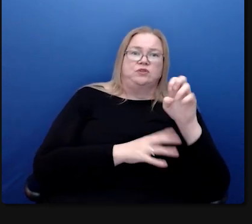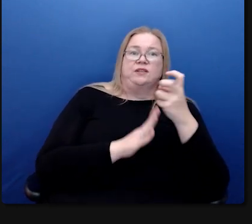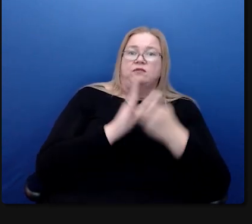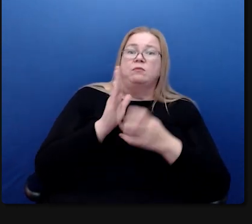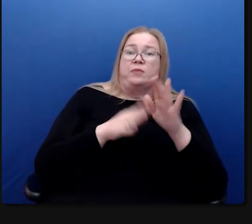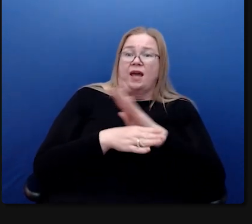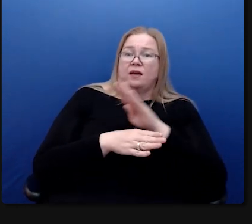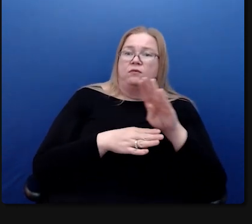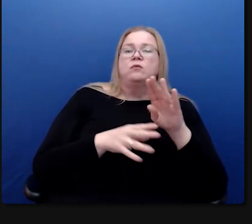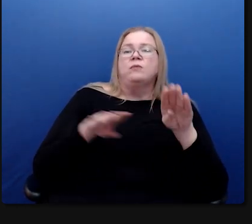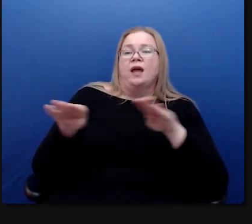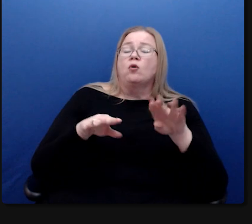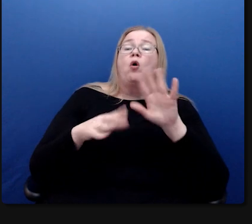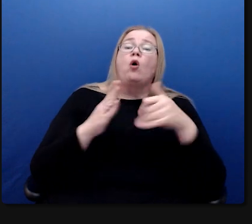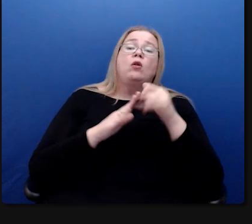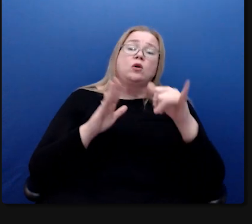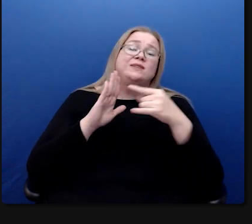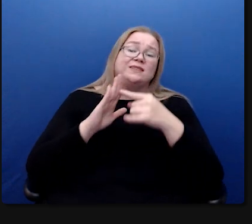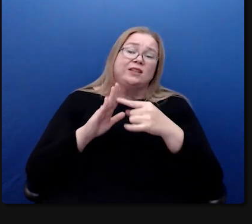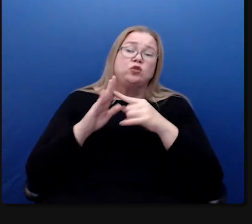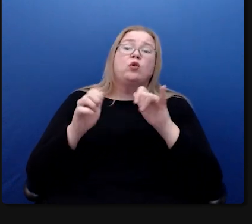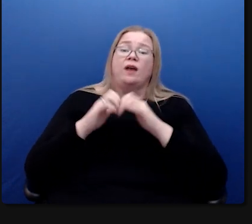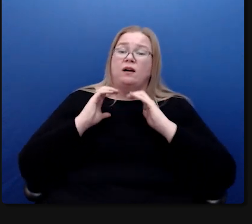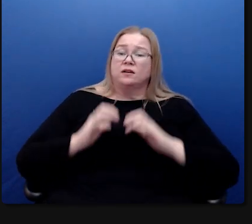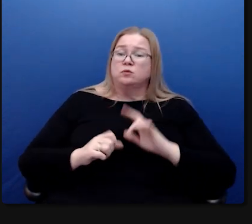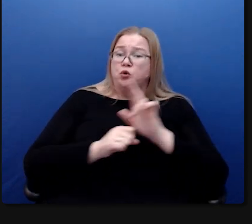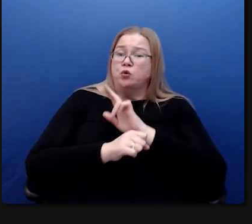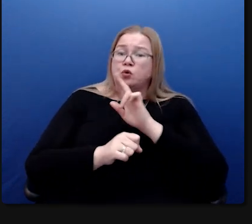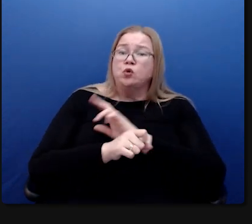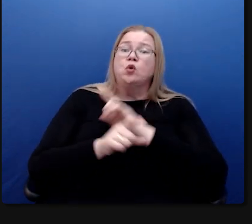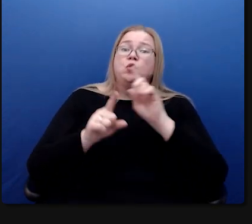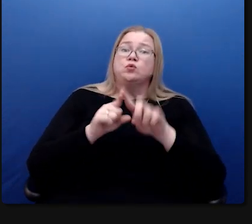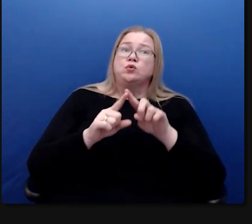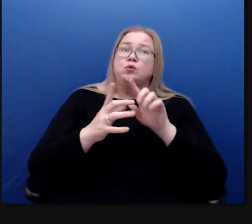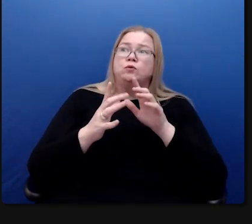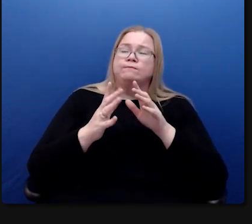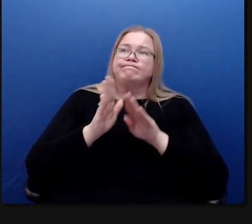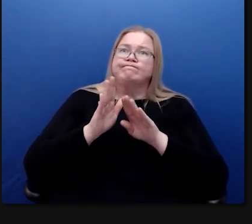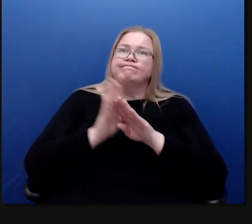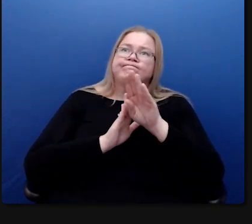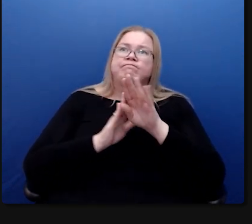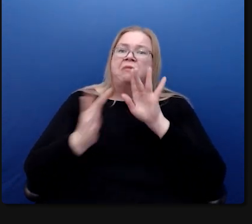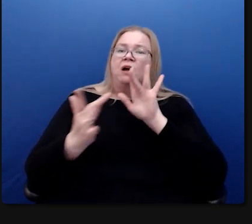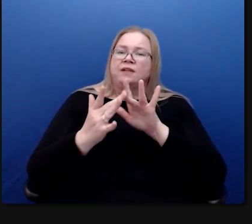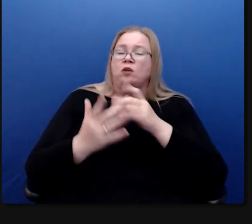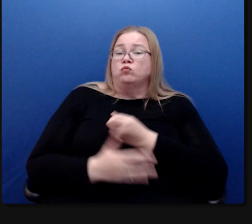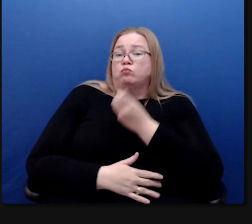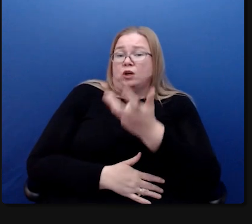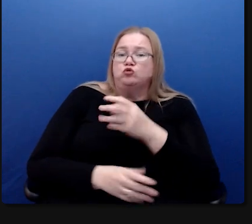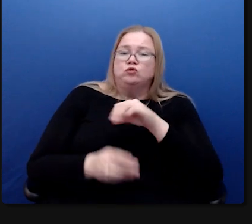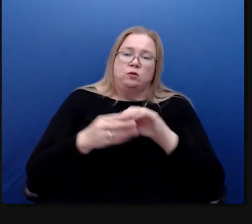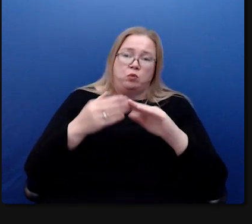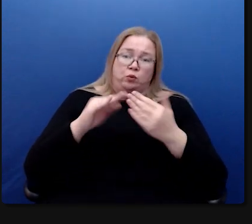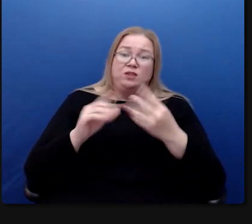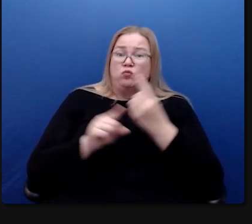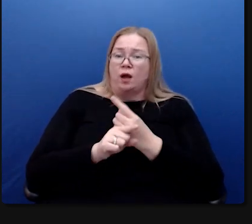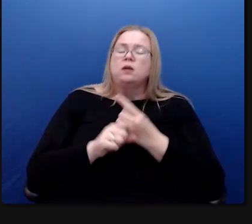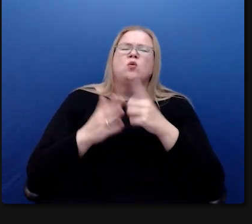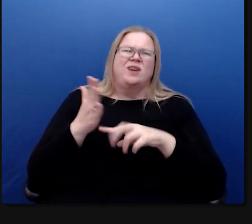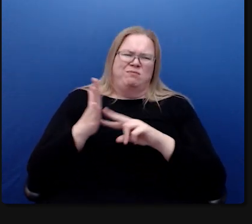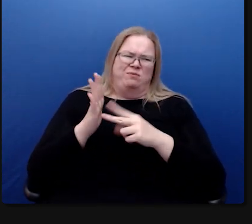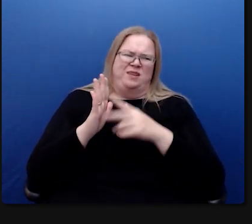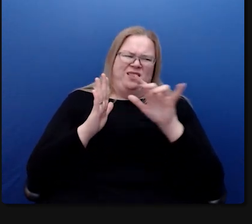what happens if somebody uses that same F word to actually cause harm to somebody else, right? Let's take a look at